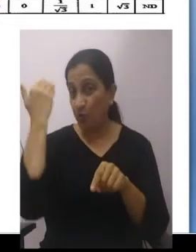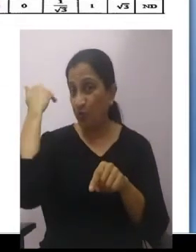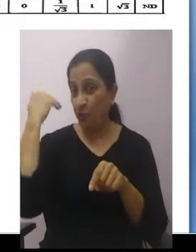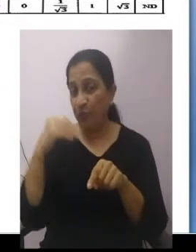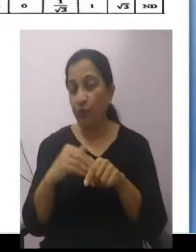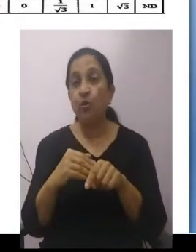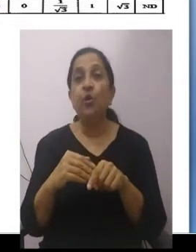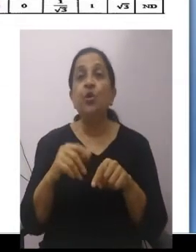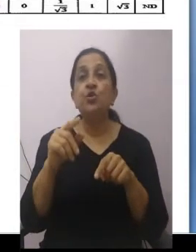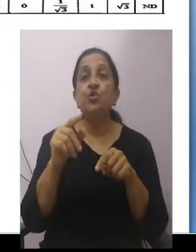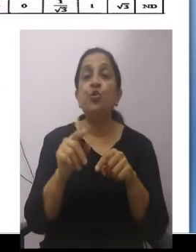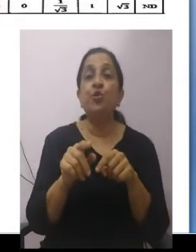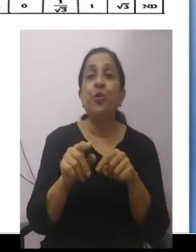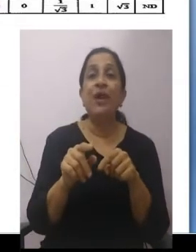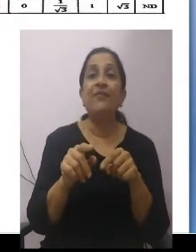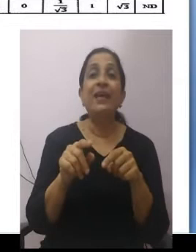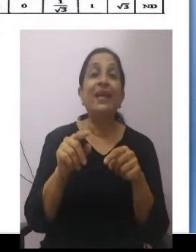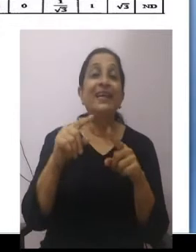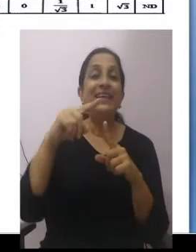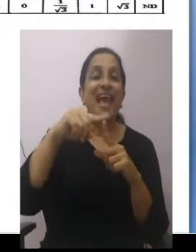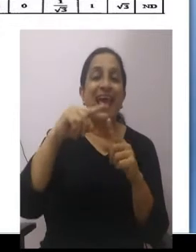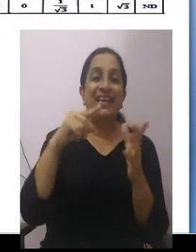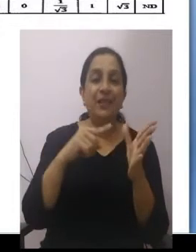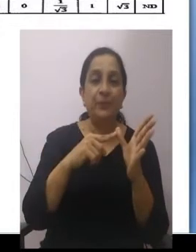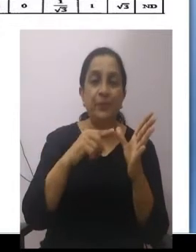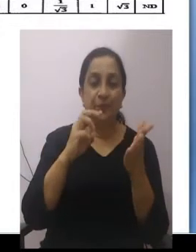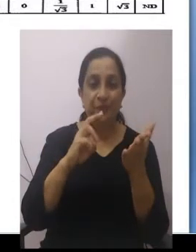have seen it, so is equal to tan 45,